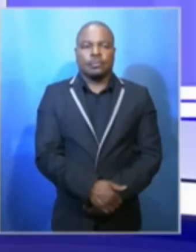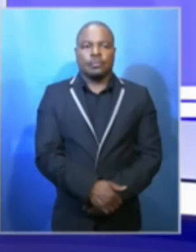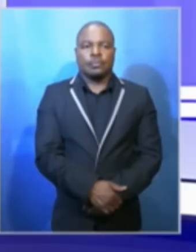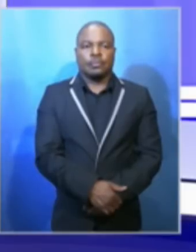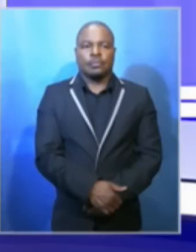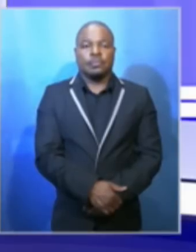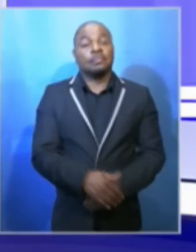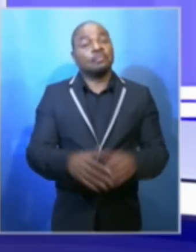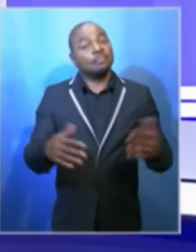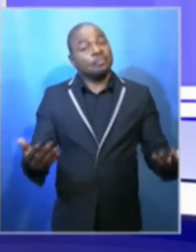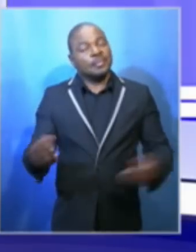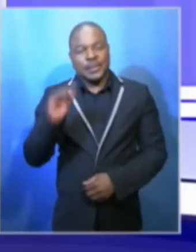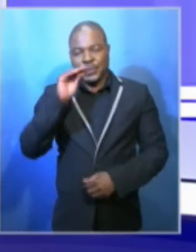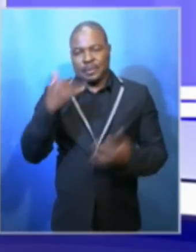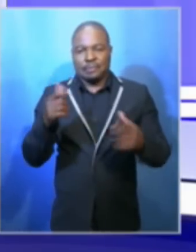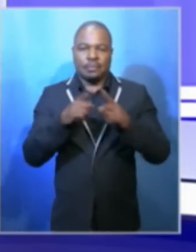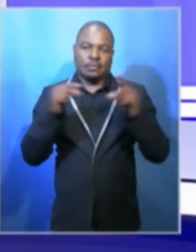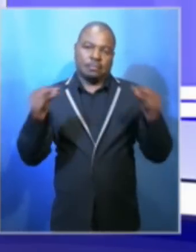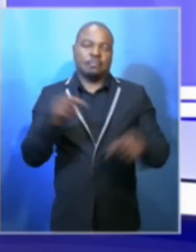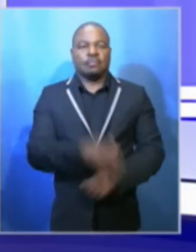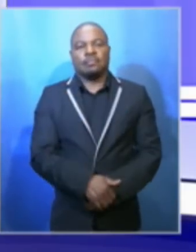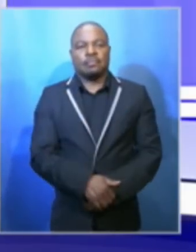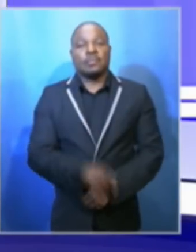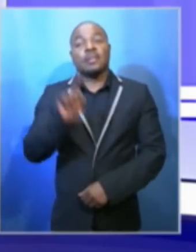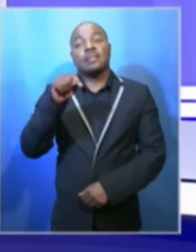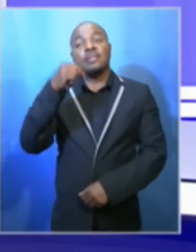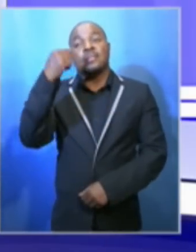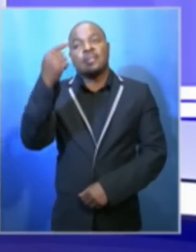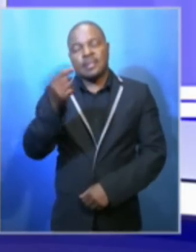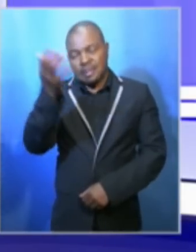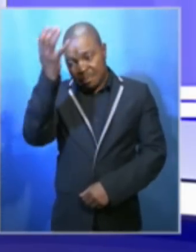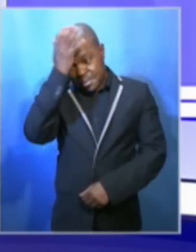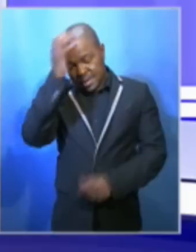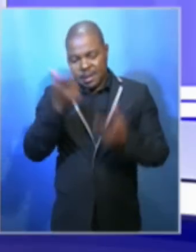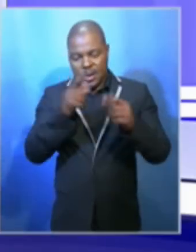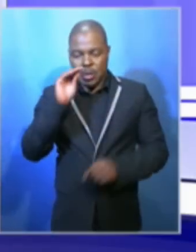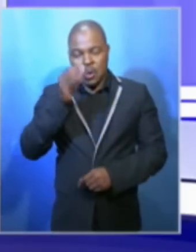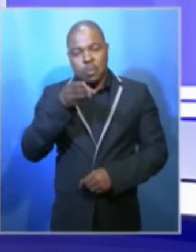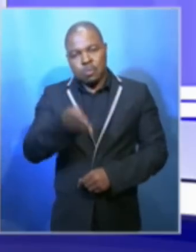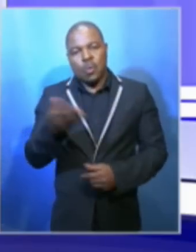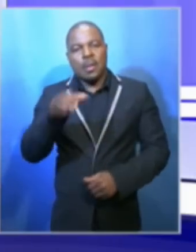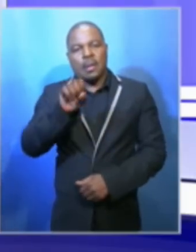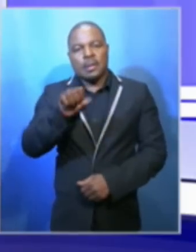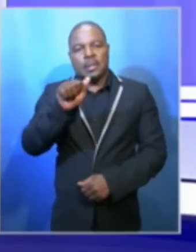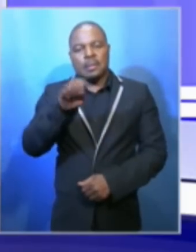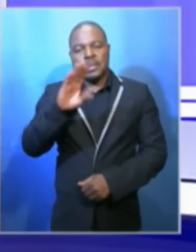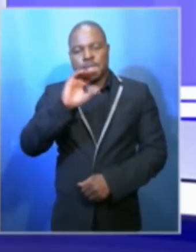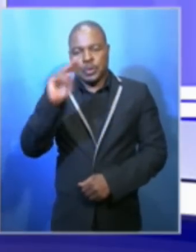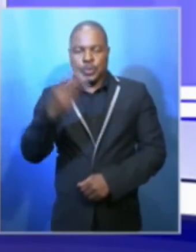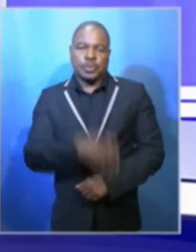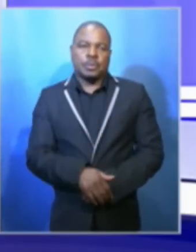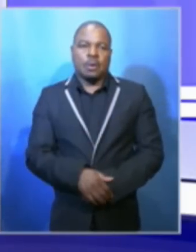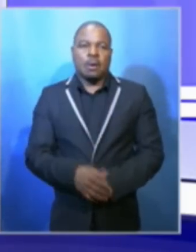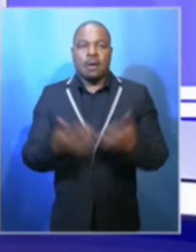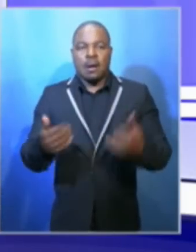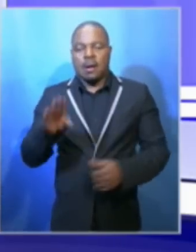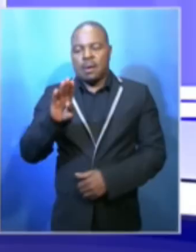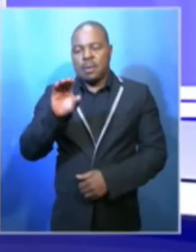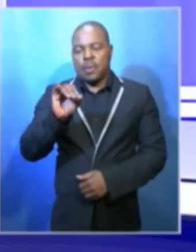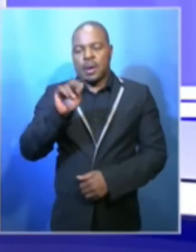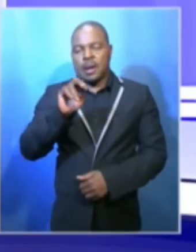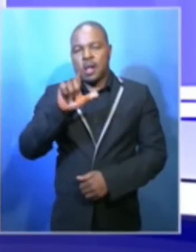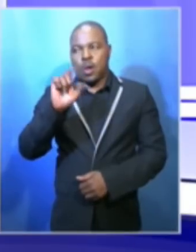Motho di ne di le kalo tsa segonjono kgaso e latelang ke ya sepedi ka mosomo SABC 2 ga jana ke go tlogela le boinelo mlibi mang ka tsa